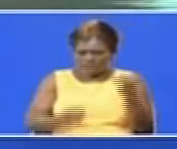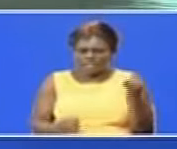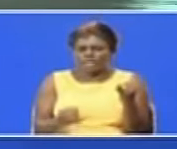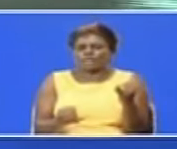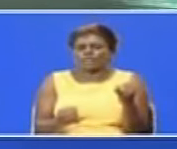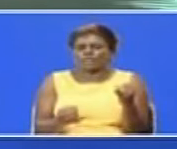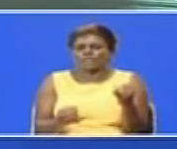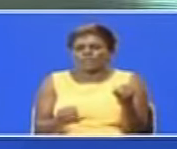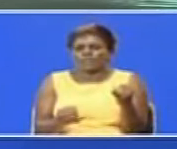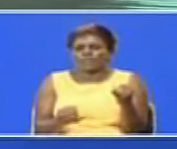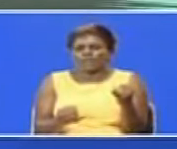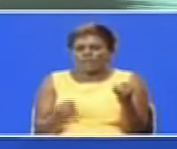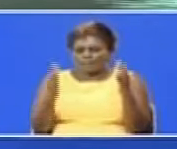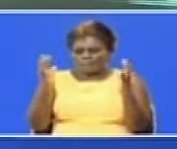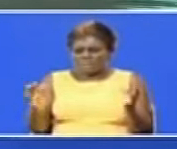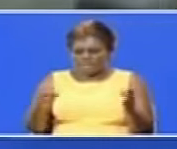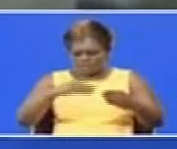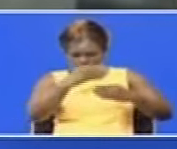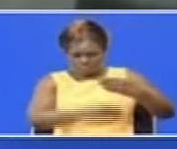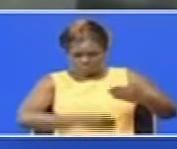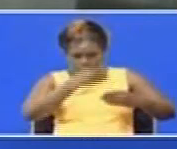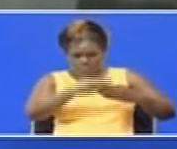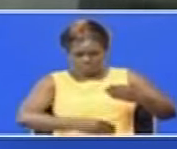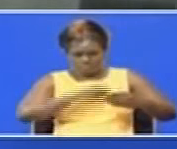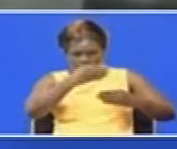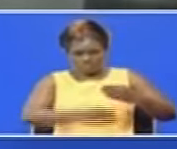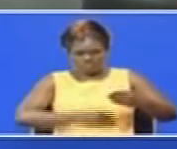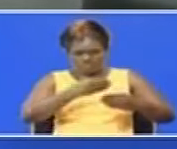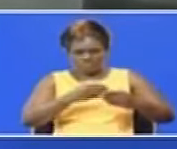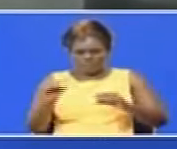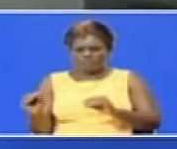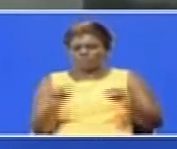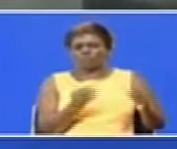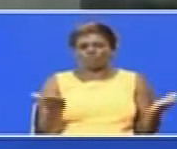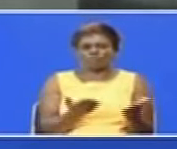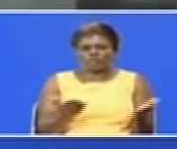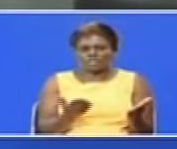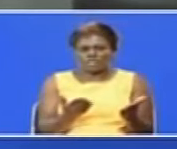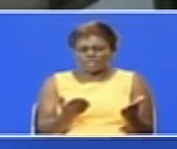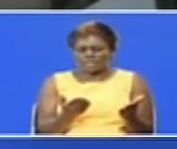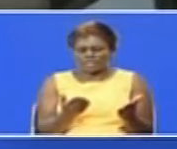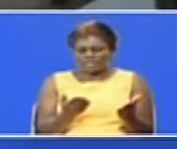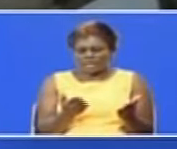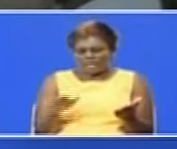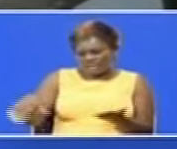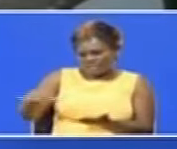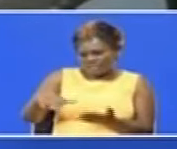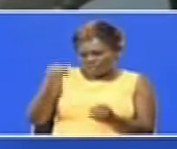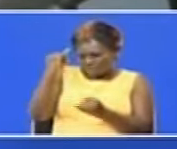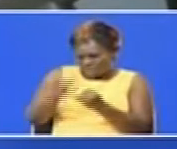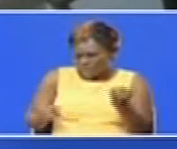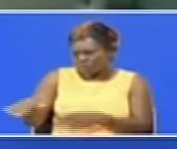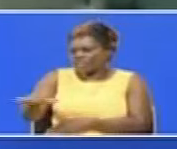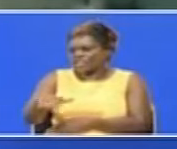as the big rolls of tissue. Those big rolls of tissue are then taken to what we call the converting side, which is the finishing side.